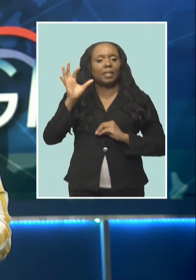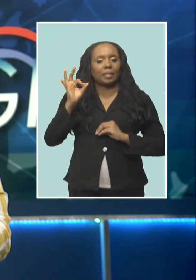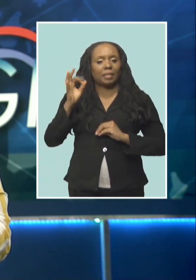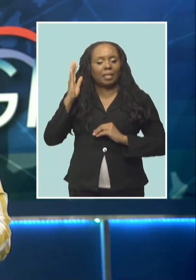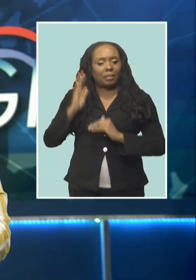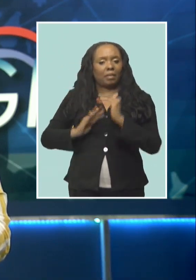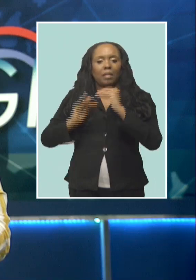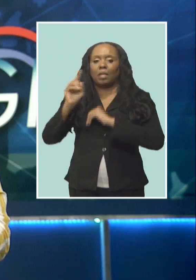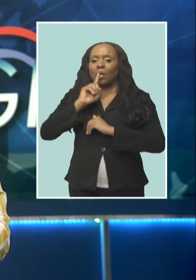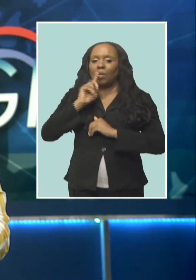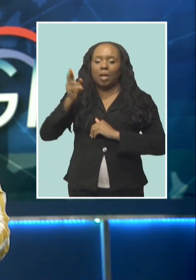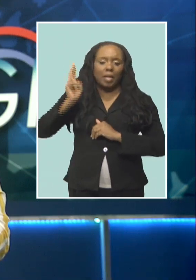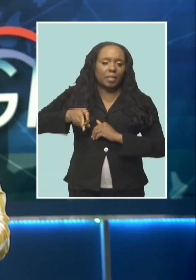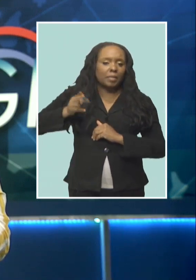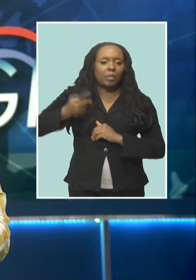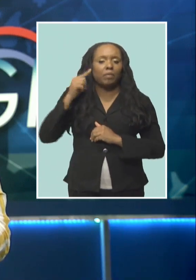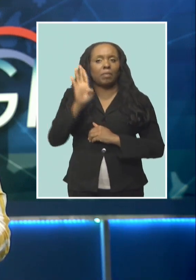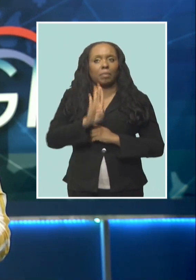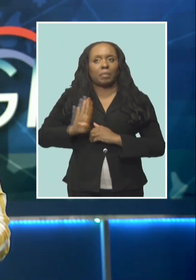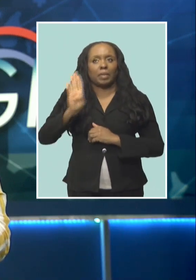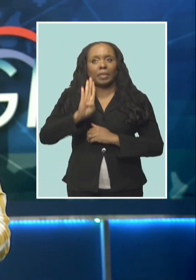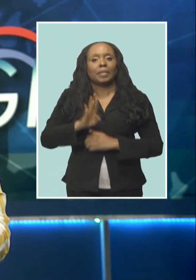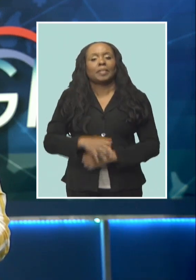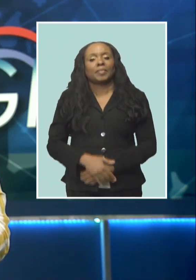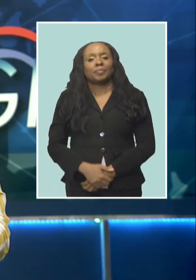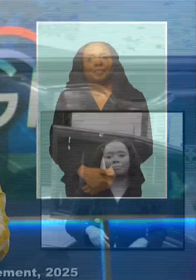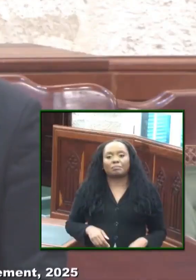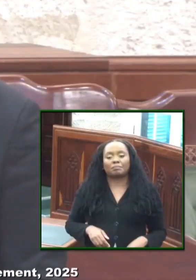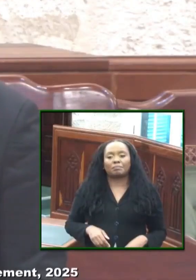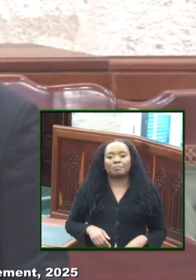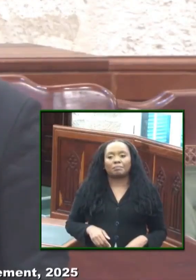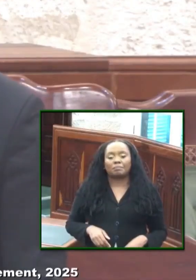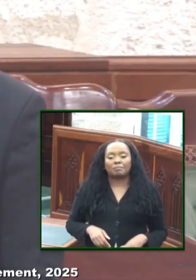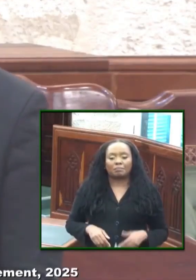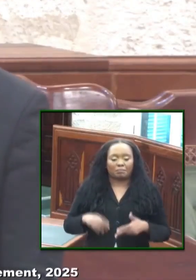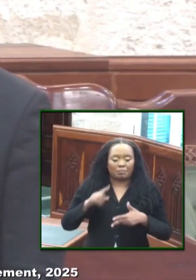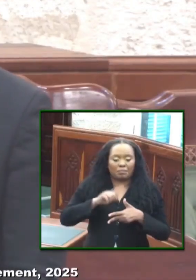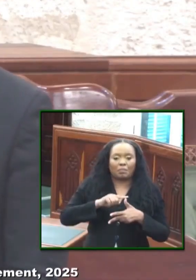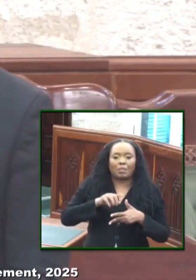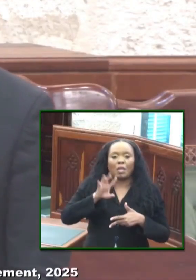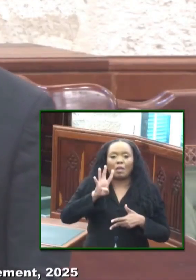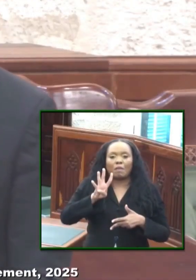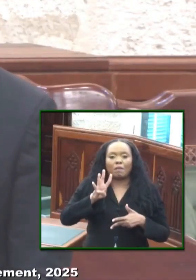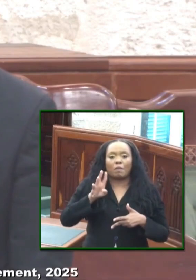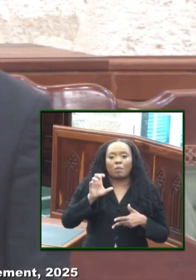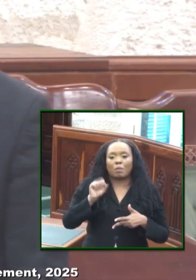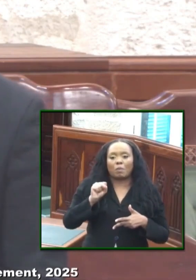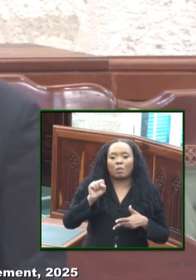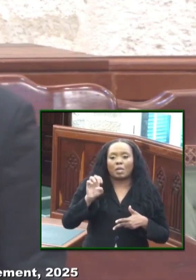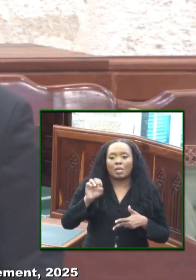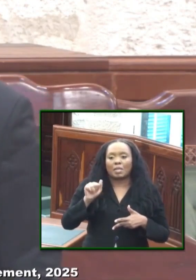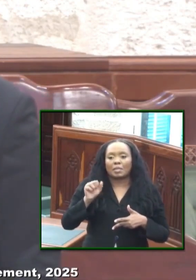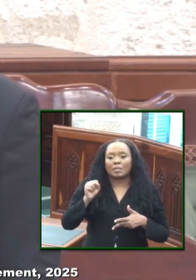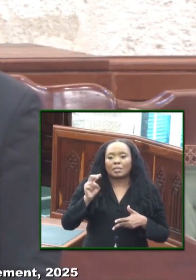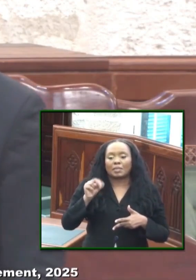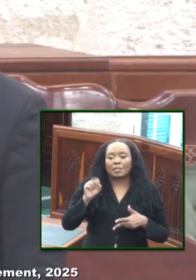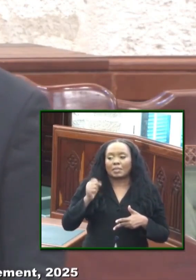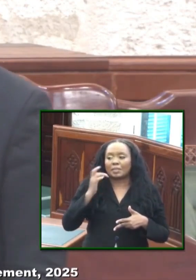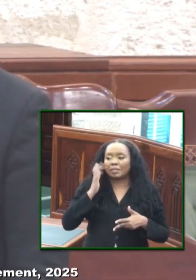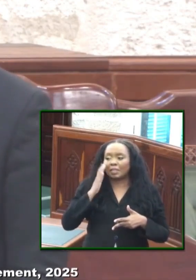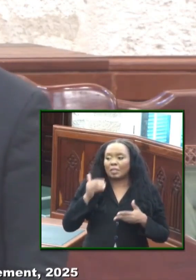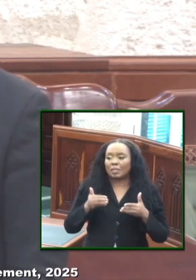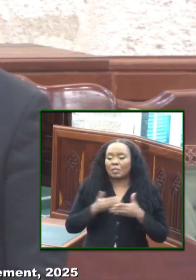construction, an historic feat for Barbados. Where the Four Seasons was, a new hotel by the name of Montage